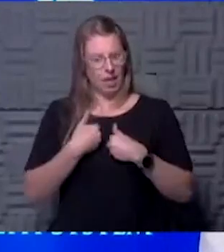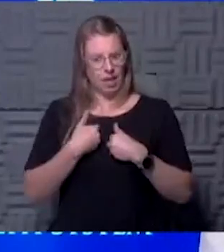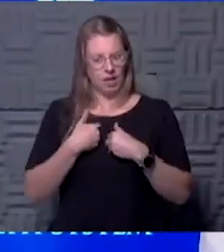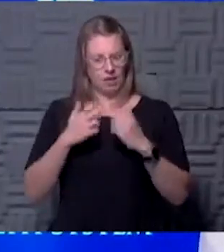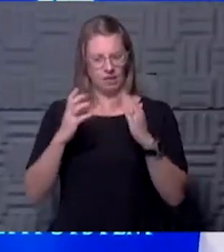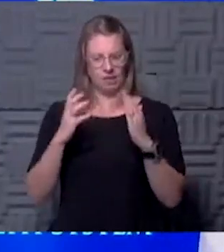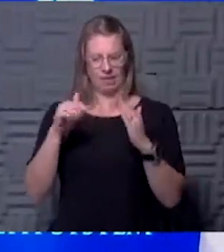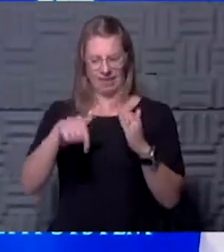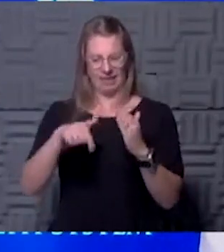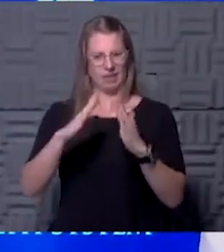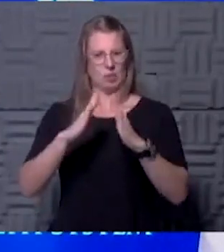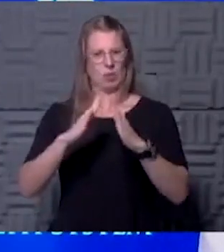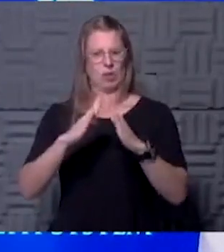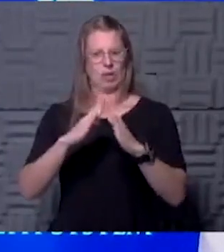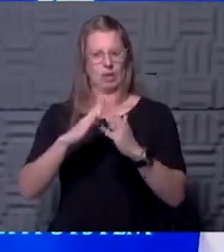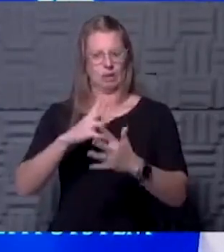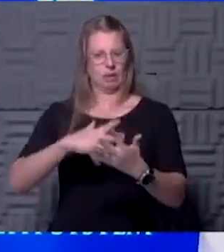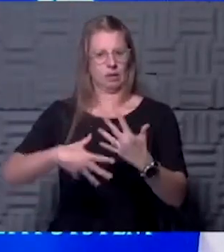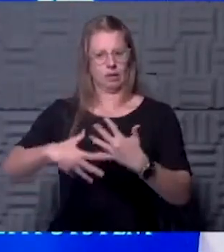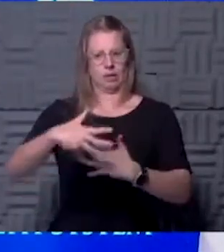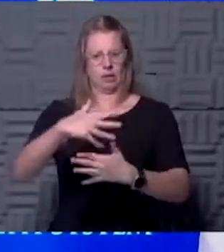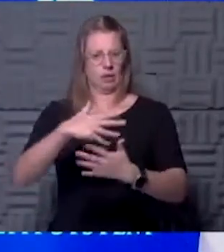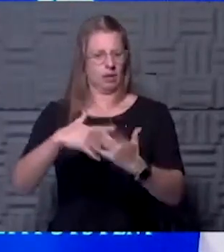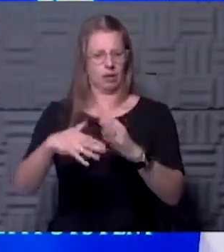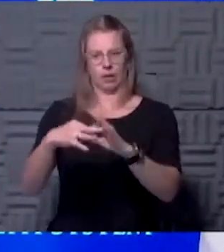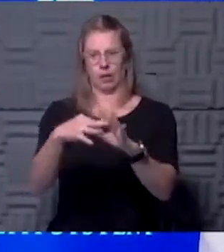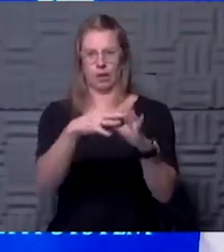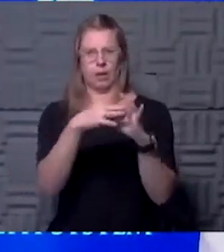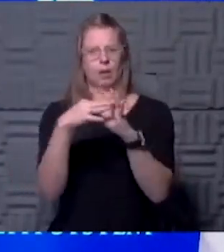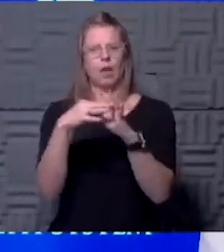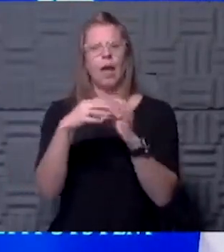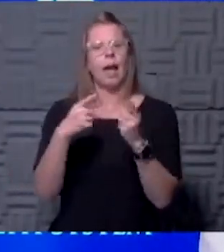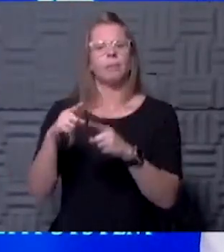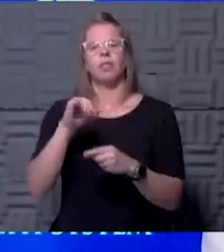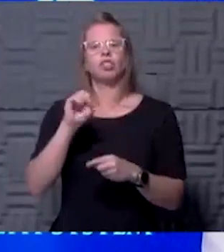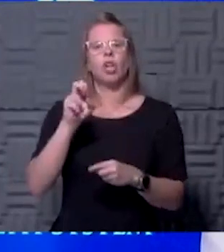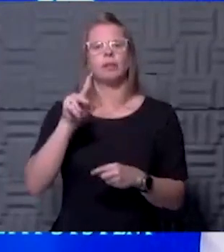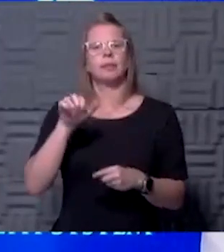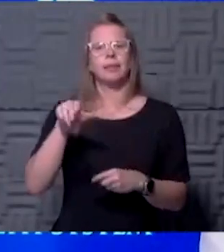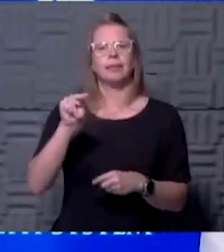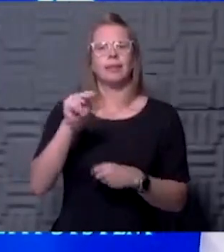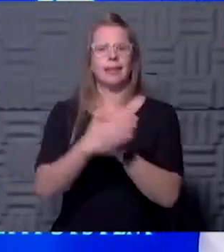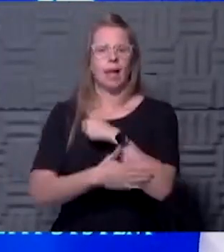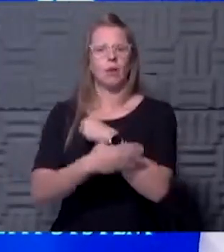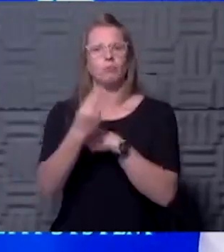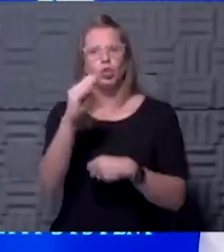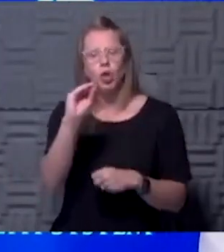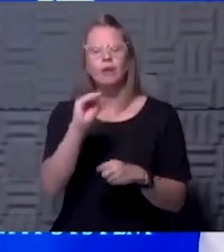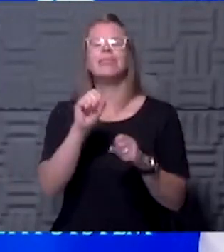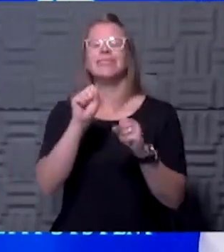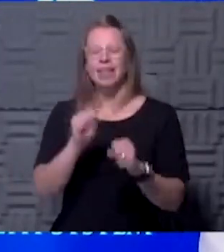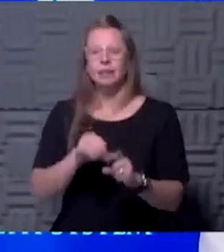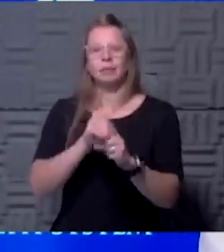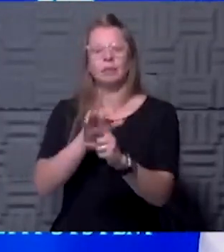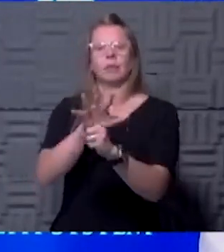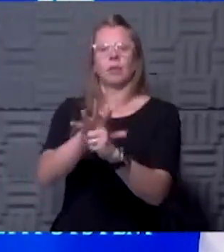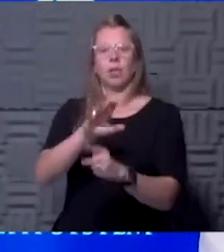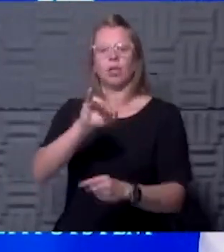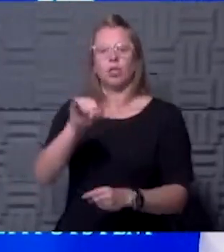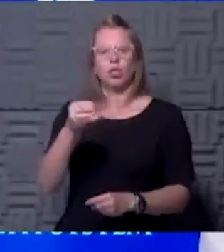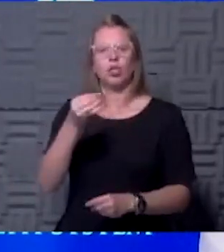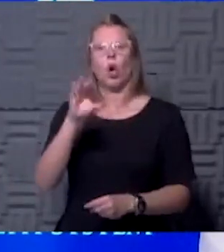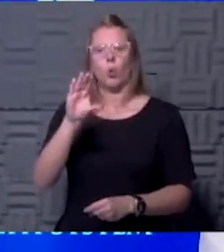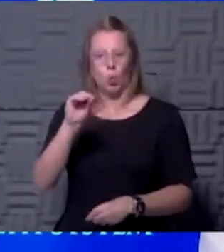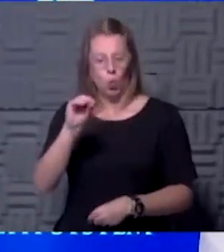a community so that what happens in Jackson County, Missouri does influence what happens in Johnson County and